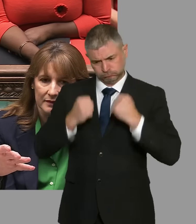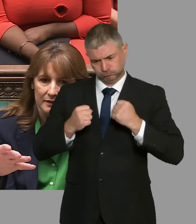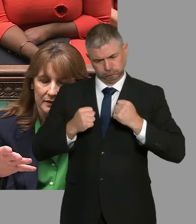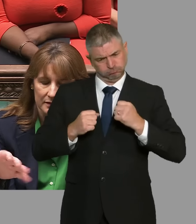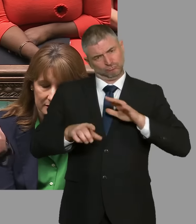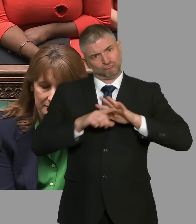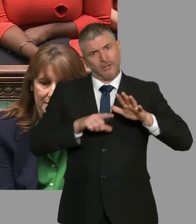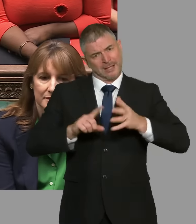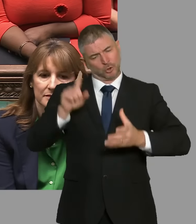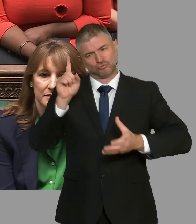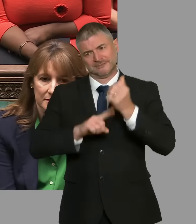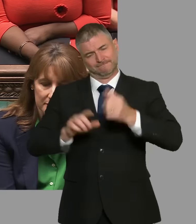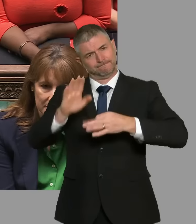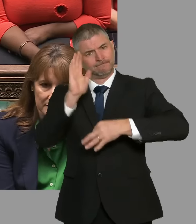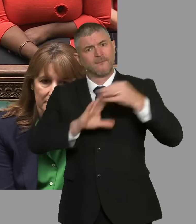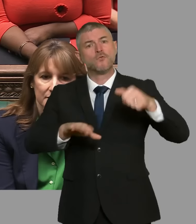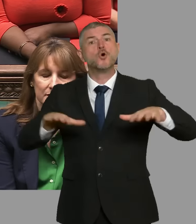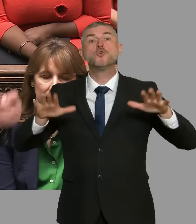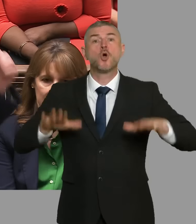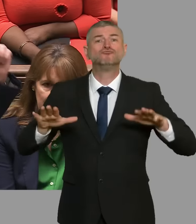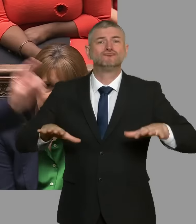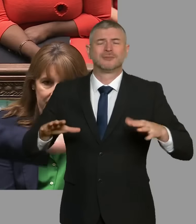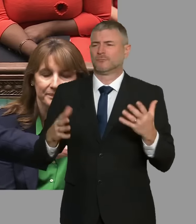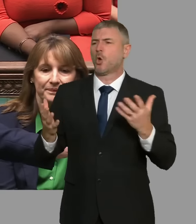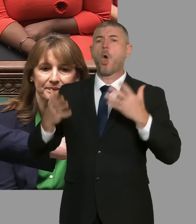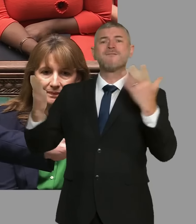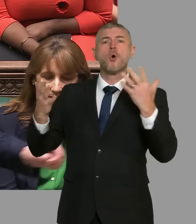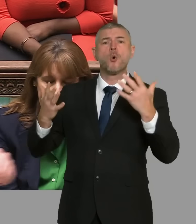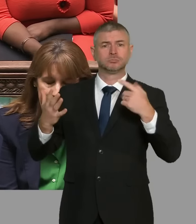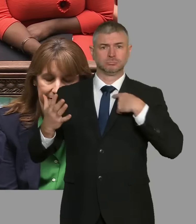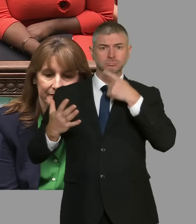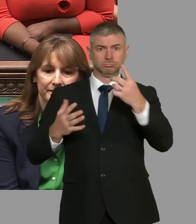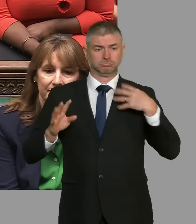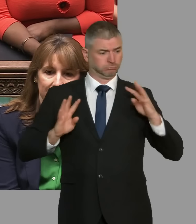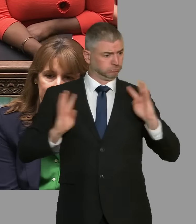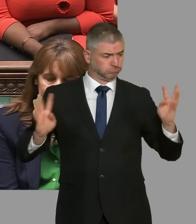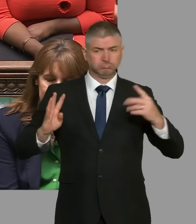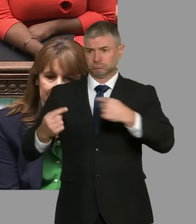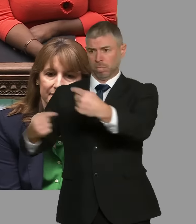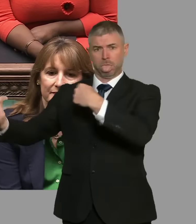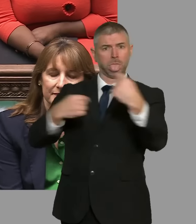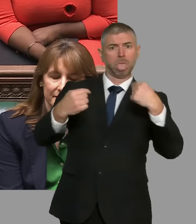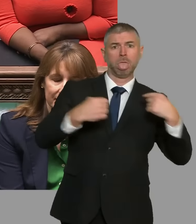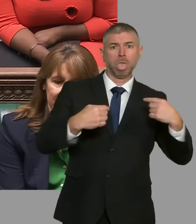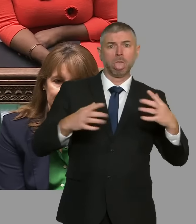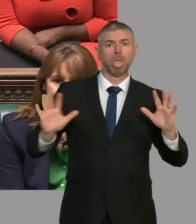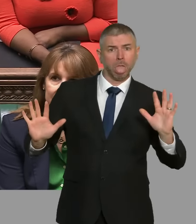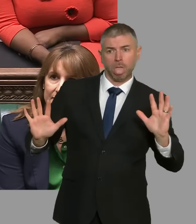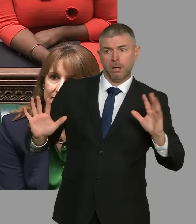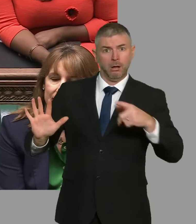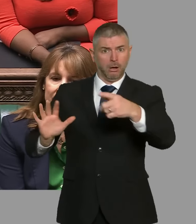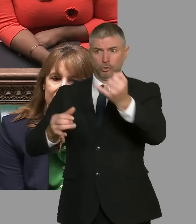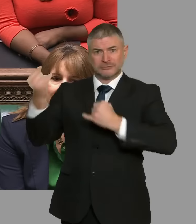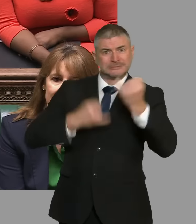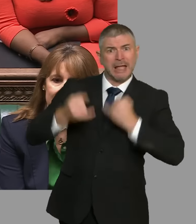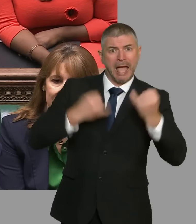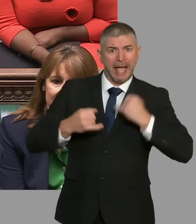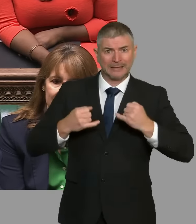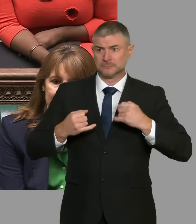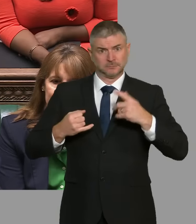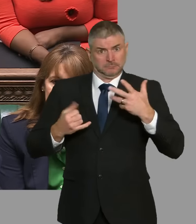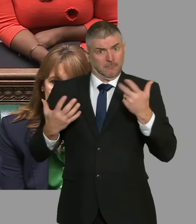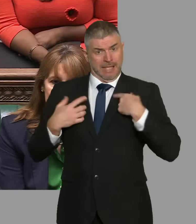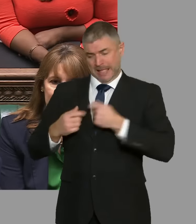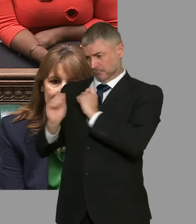on Cabinet members. I appointed them to their posts because they're the best people to carry out their jobs. And Mr. Speaker, she asks